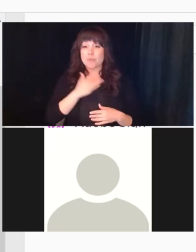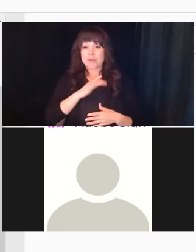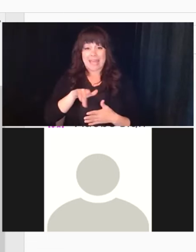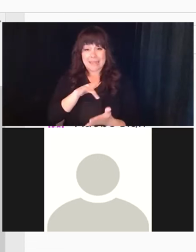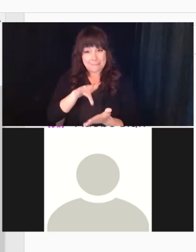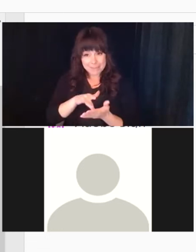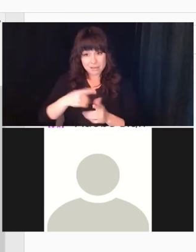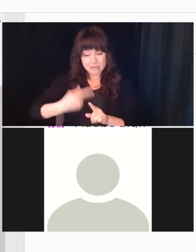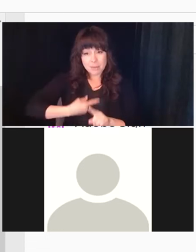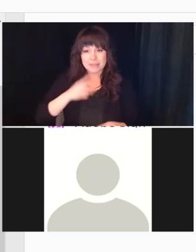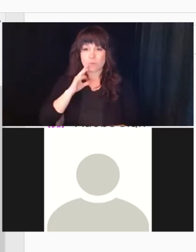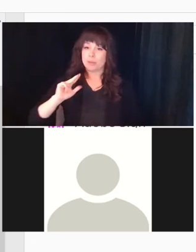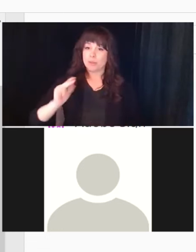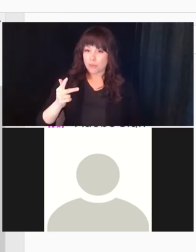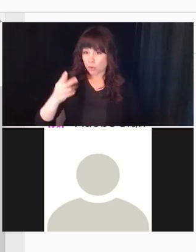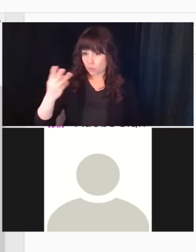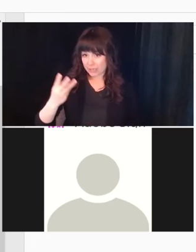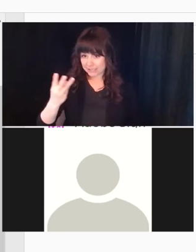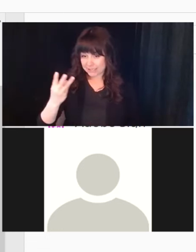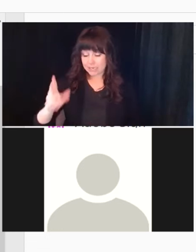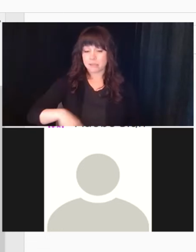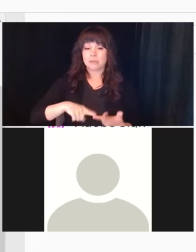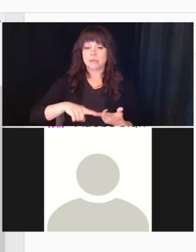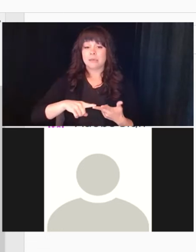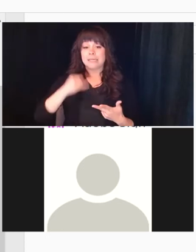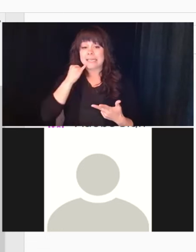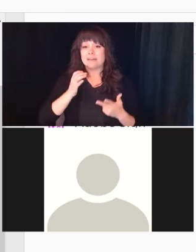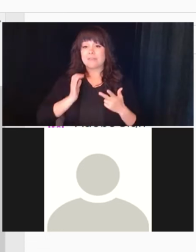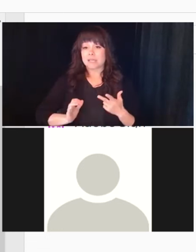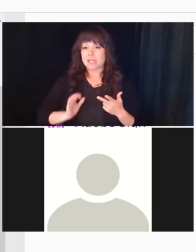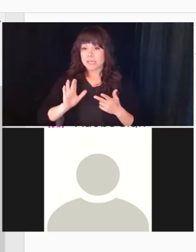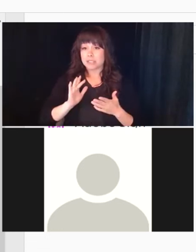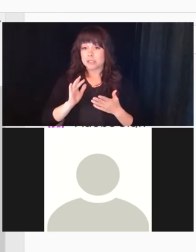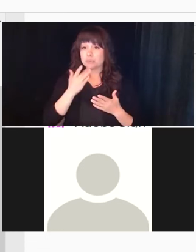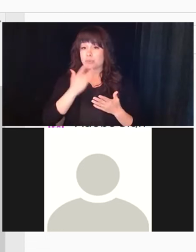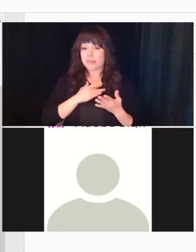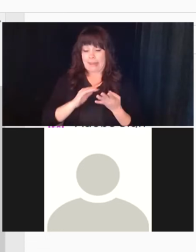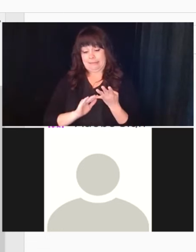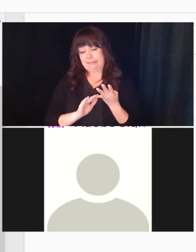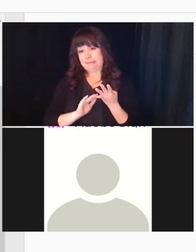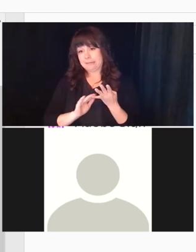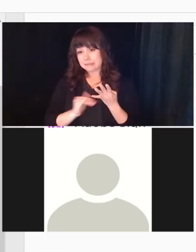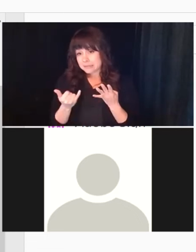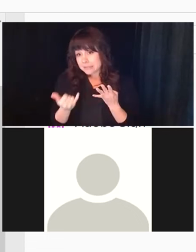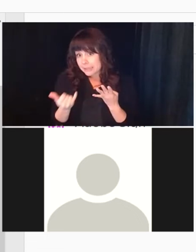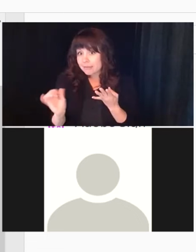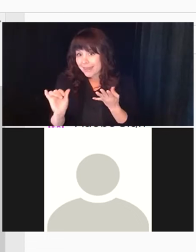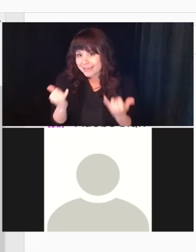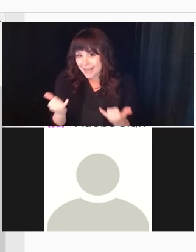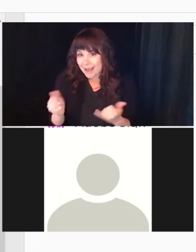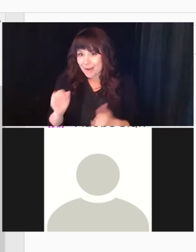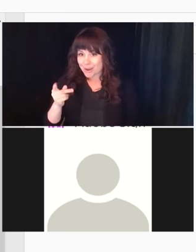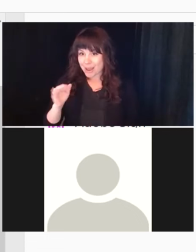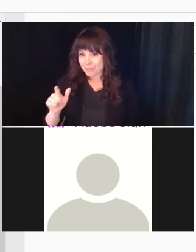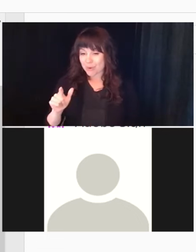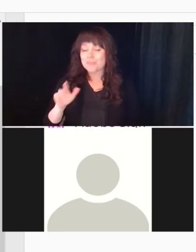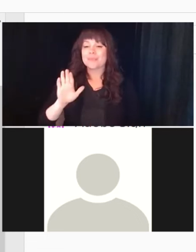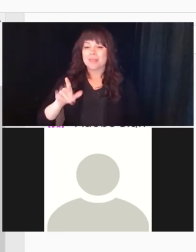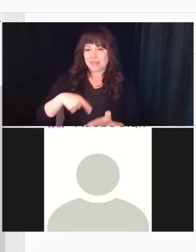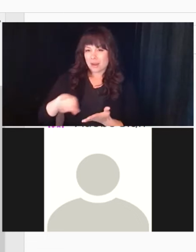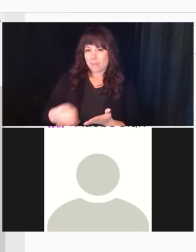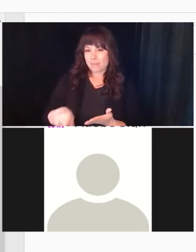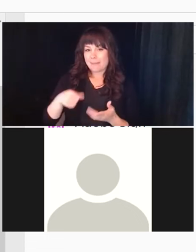on the third Wednesday. Or if you have a client whose birth date is later on in the month, toward the end of the month, like now, for example, they would get their payment on the